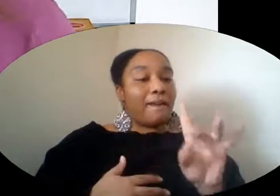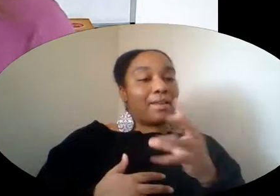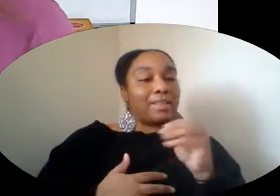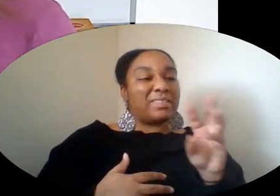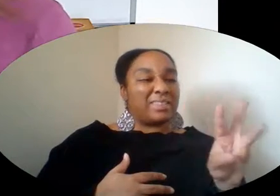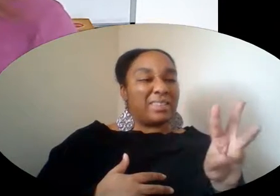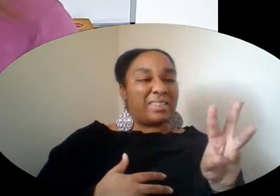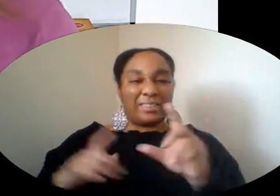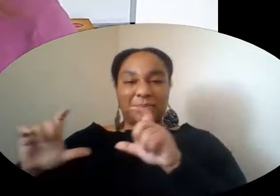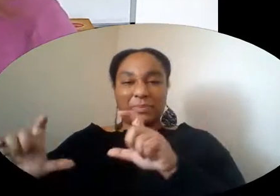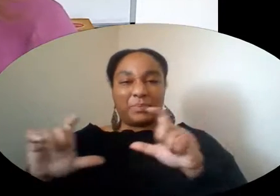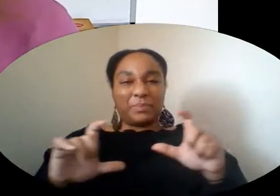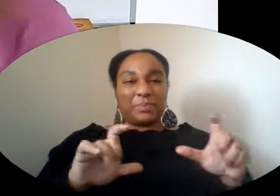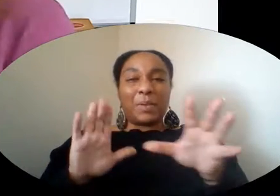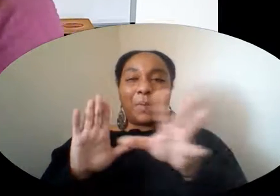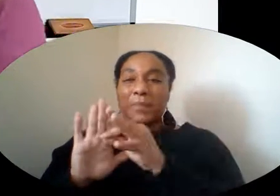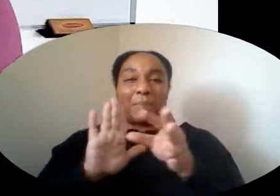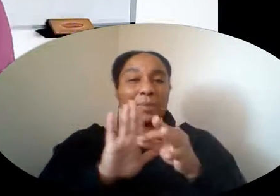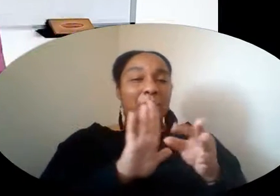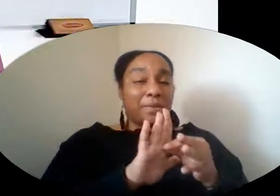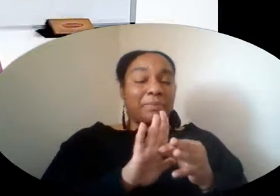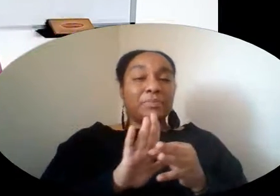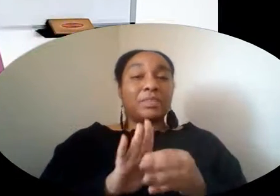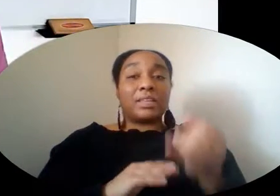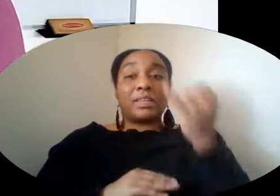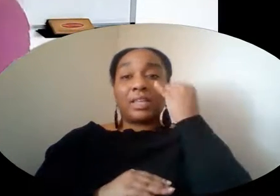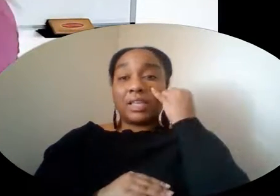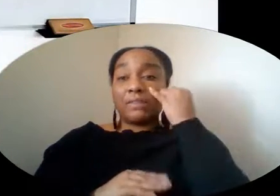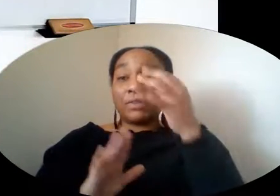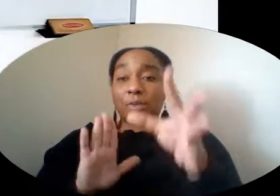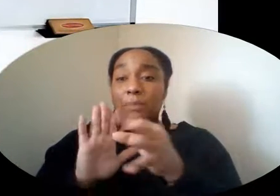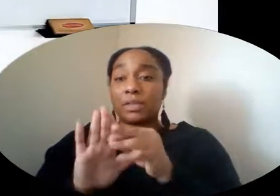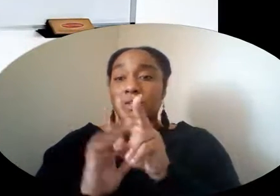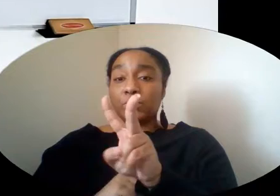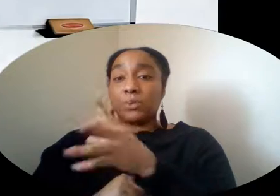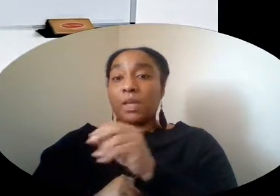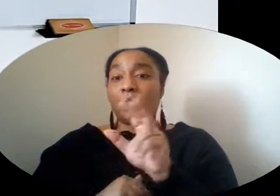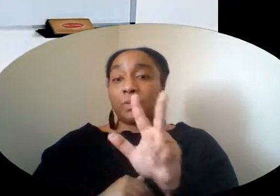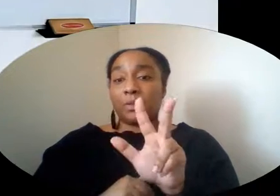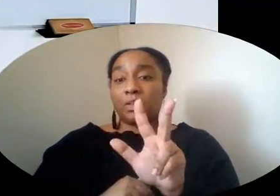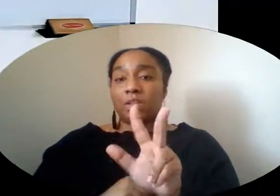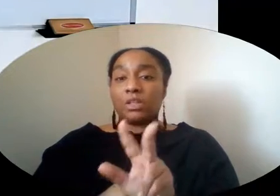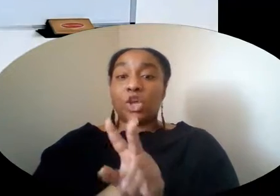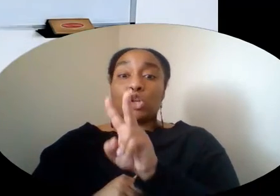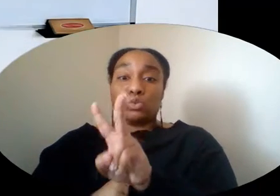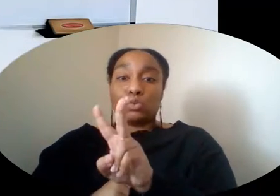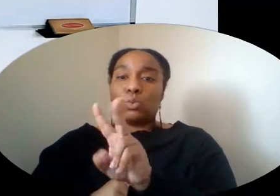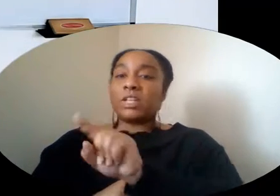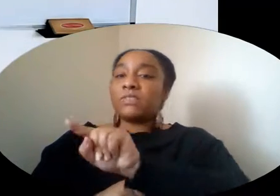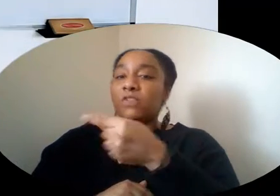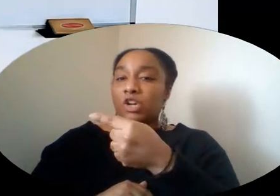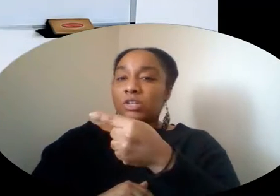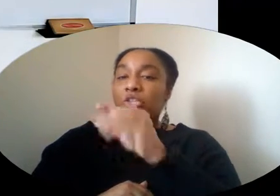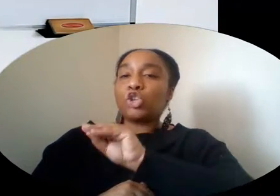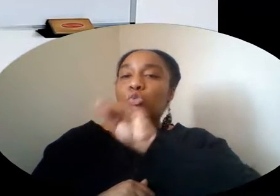choose 8 and 6. Now remember, if you choose 2 and 3, the 2 is in the first spot.